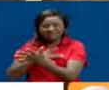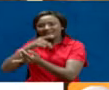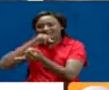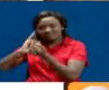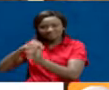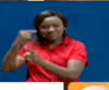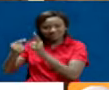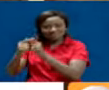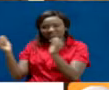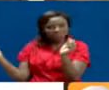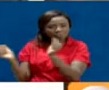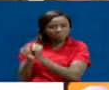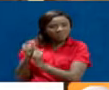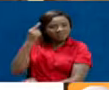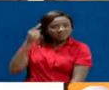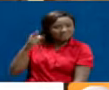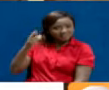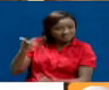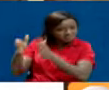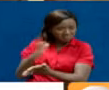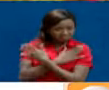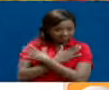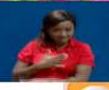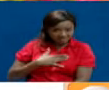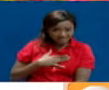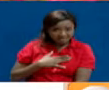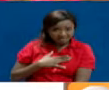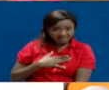years, do you think that person would be my friend?